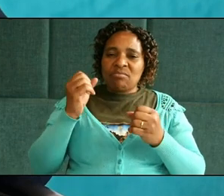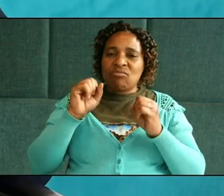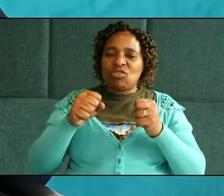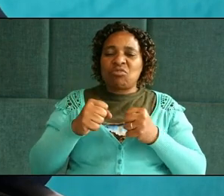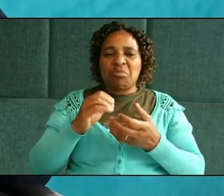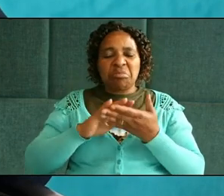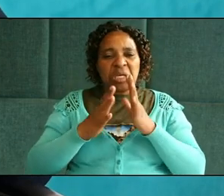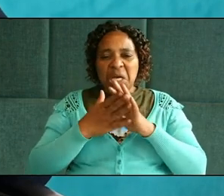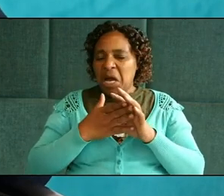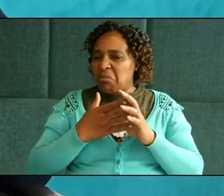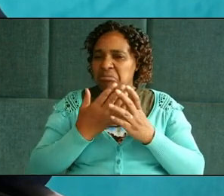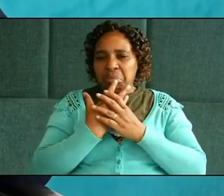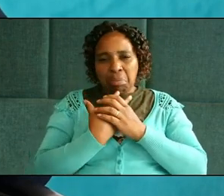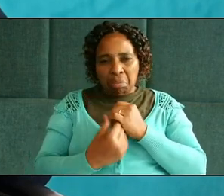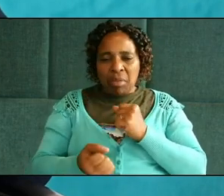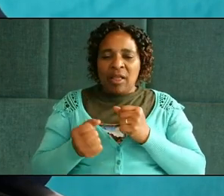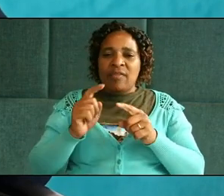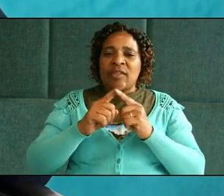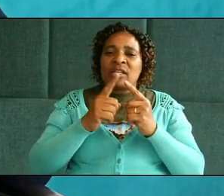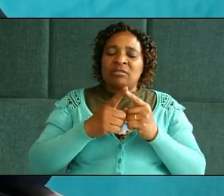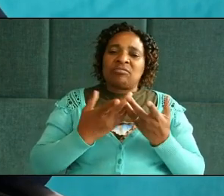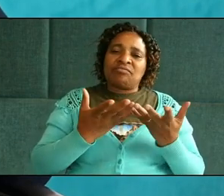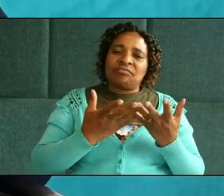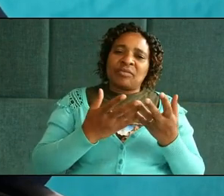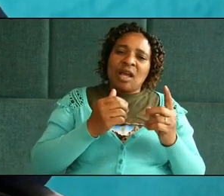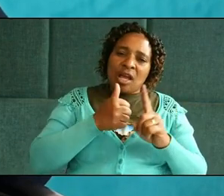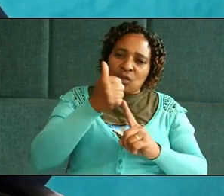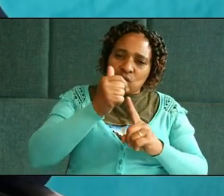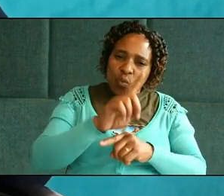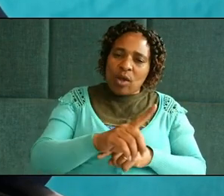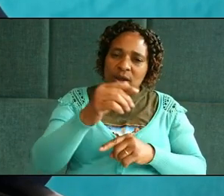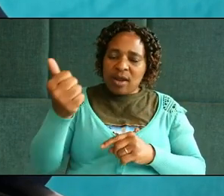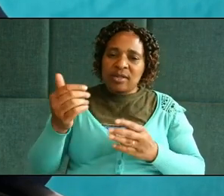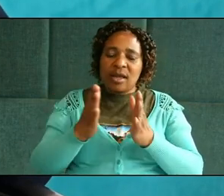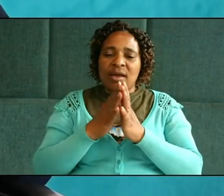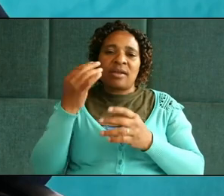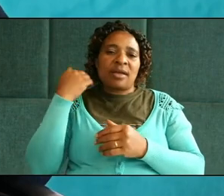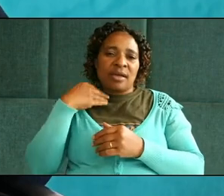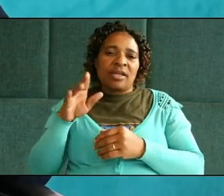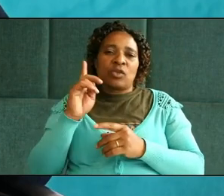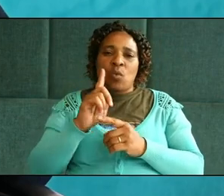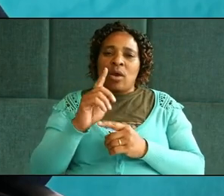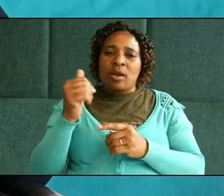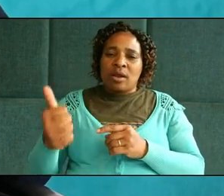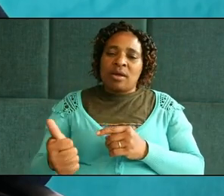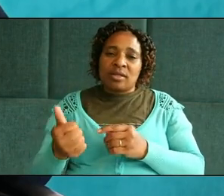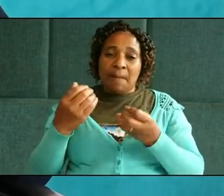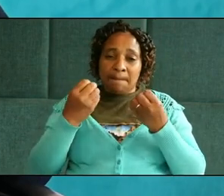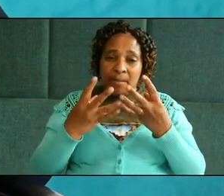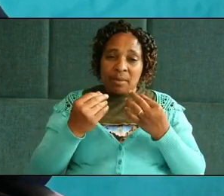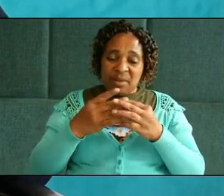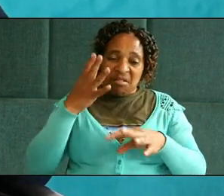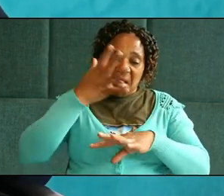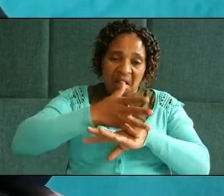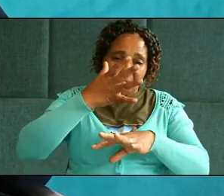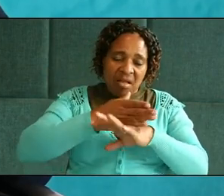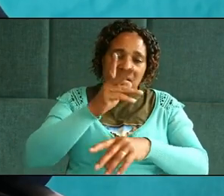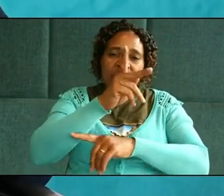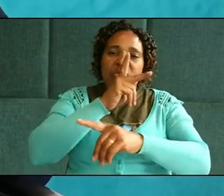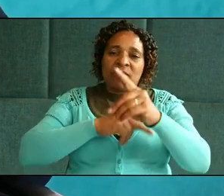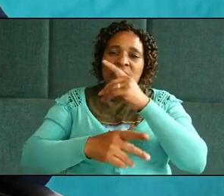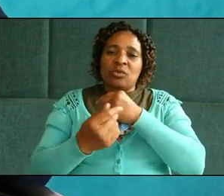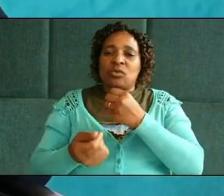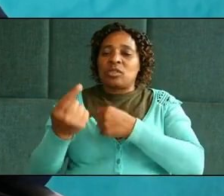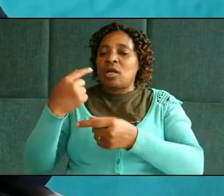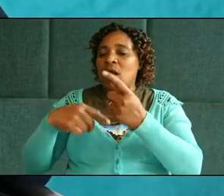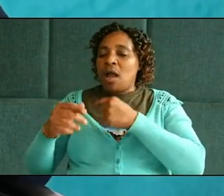offended, and shall betray one another, and shall hate one another. And many false prophets shall rise and